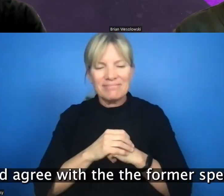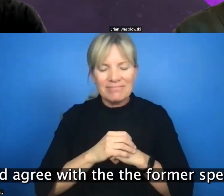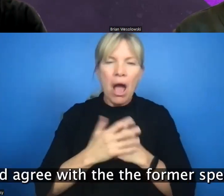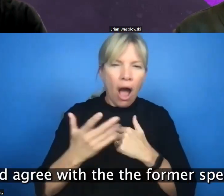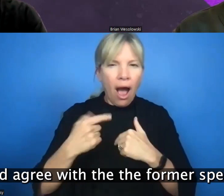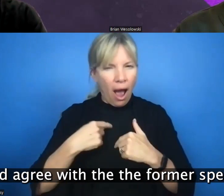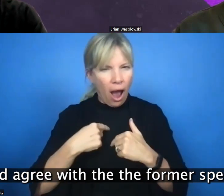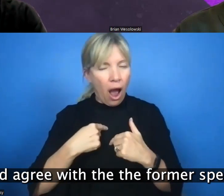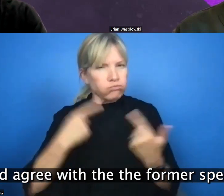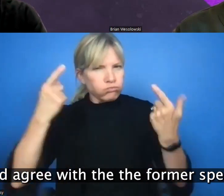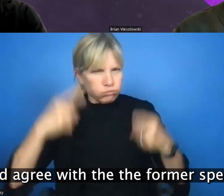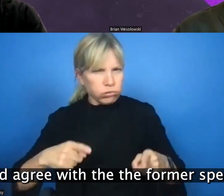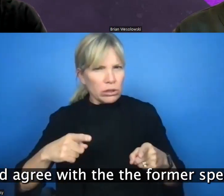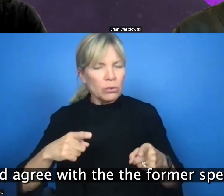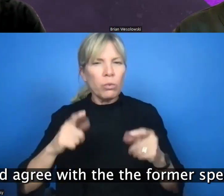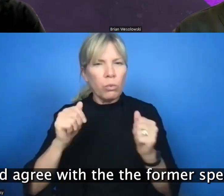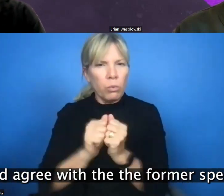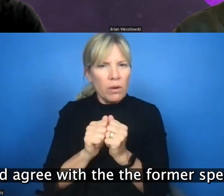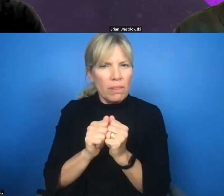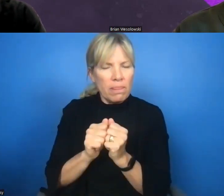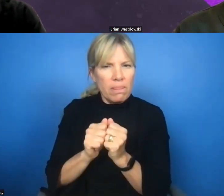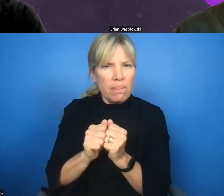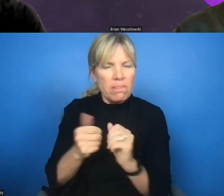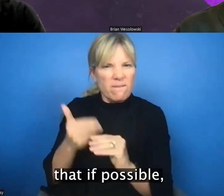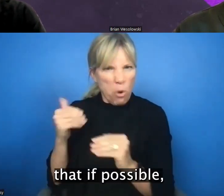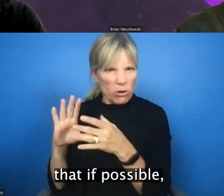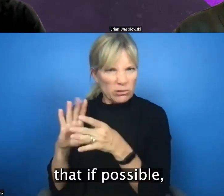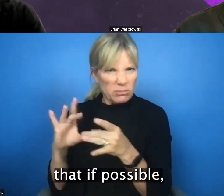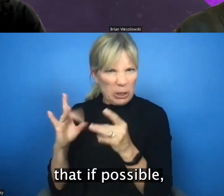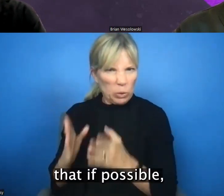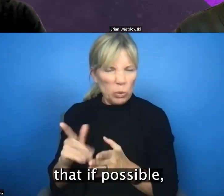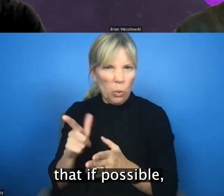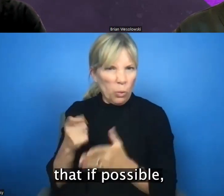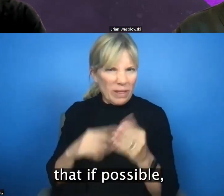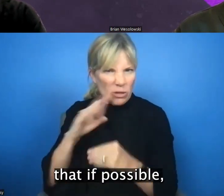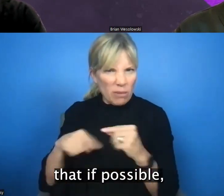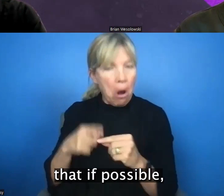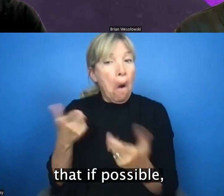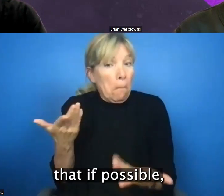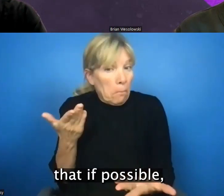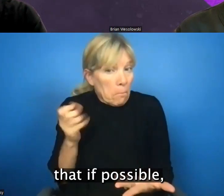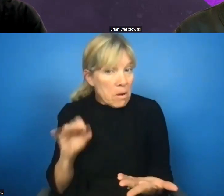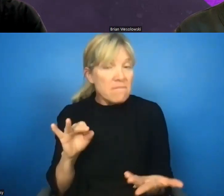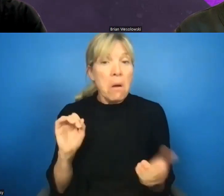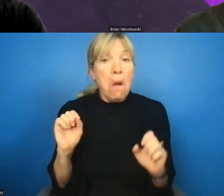I would agree with the former speakers that if possible,